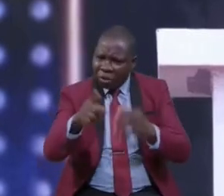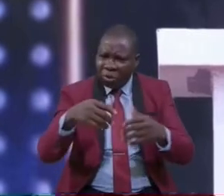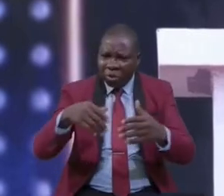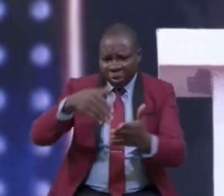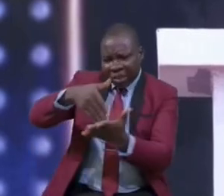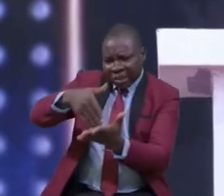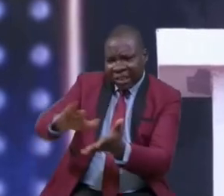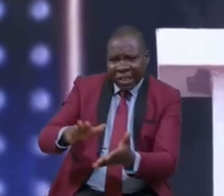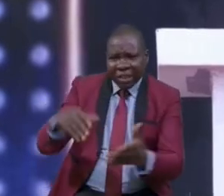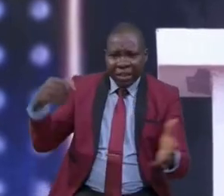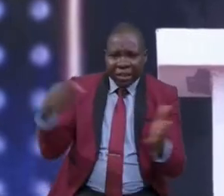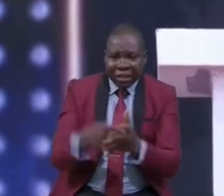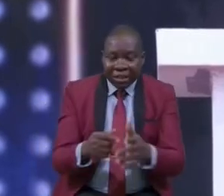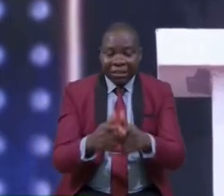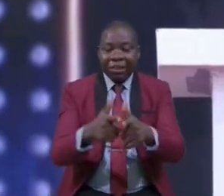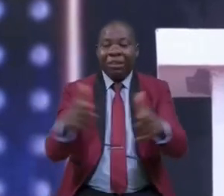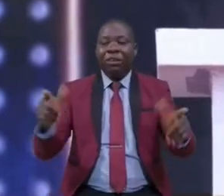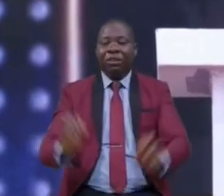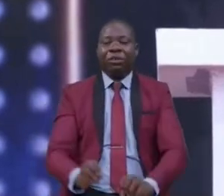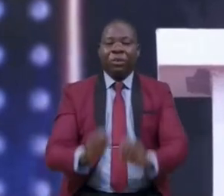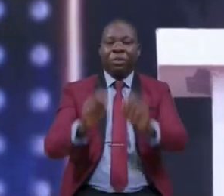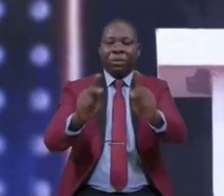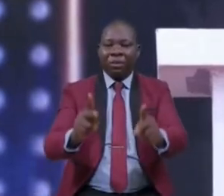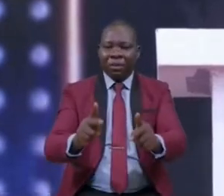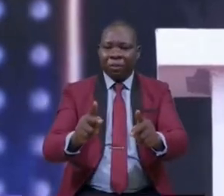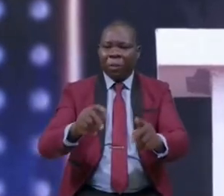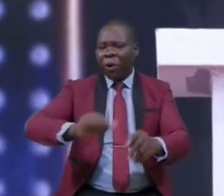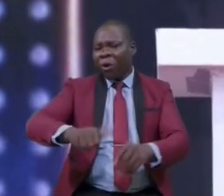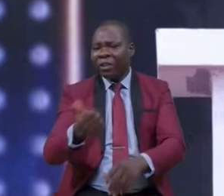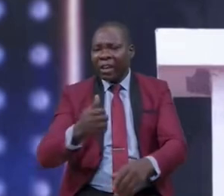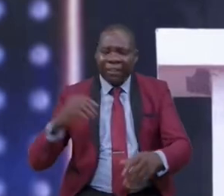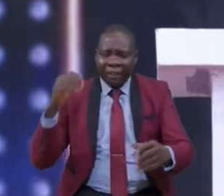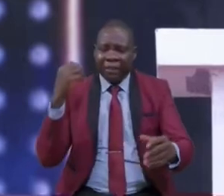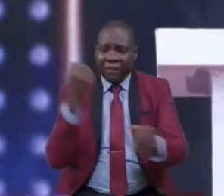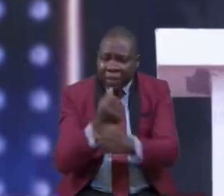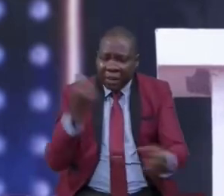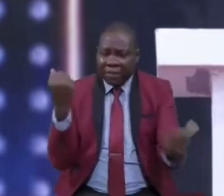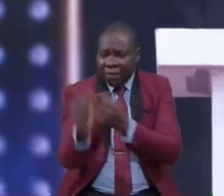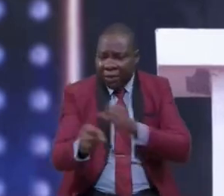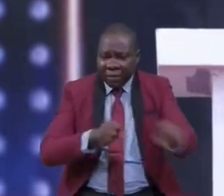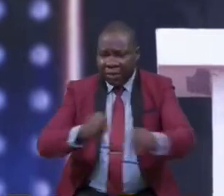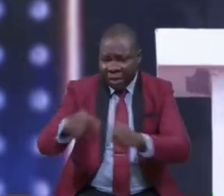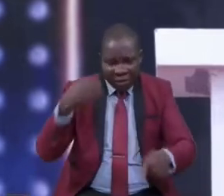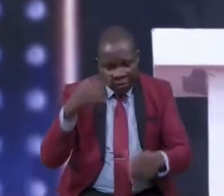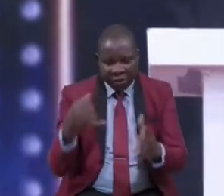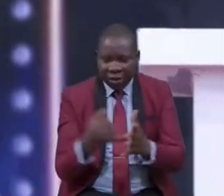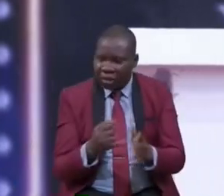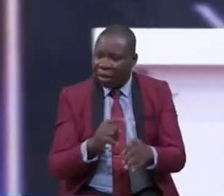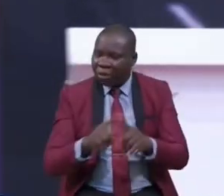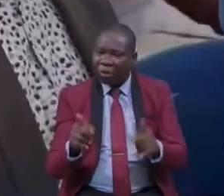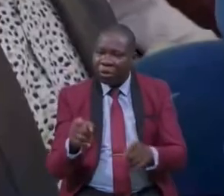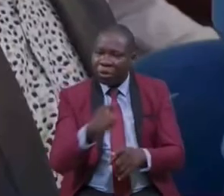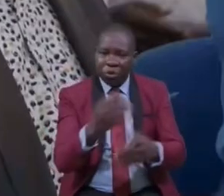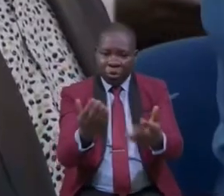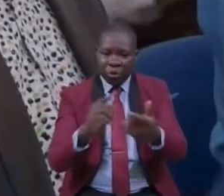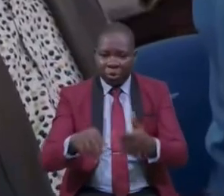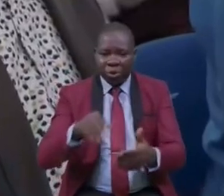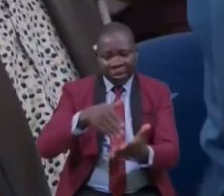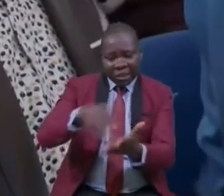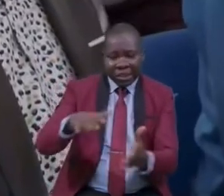London. Are you going to drop it?" I said, "I have an assignment.